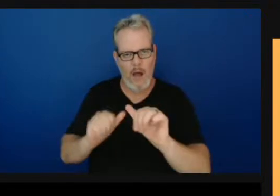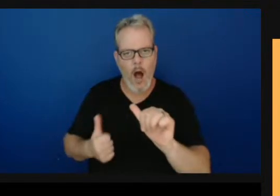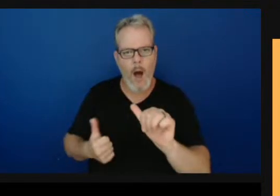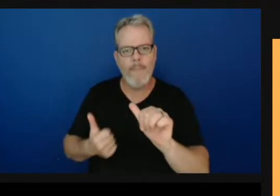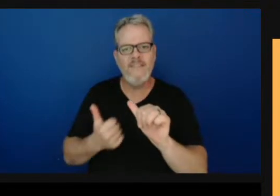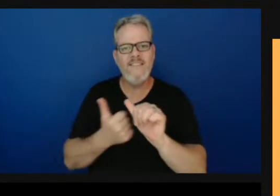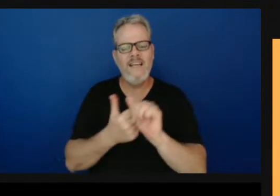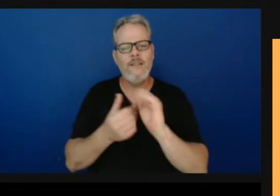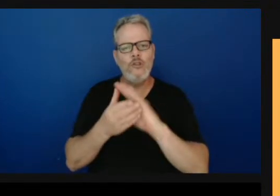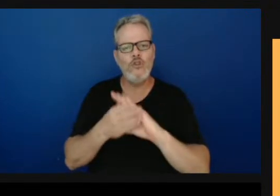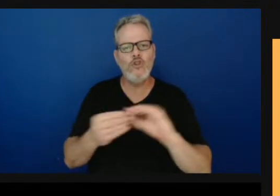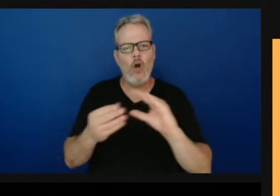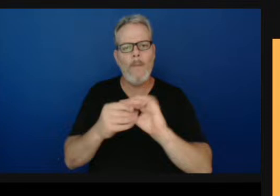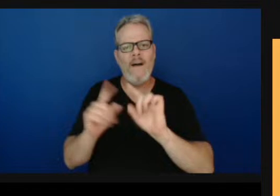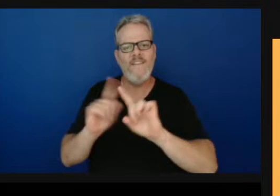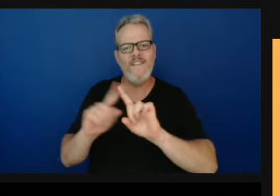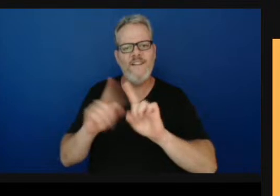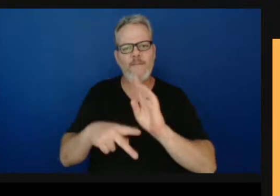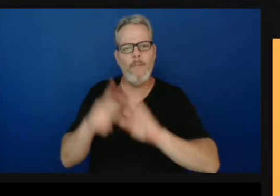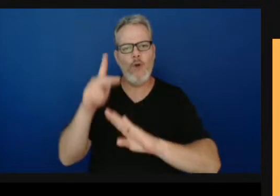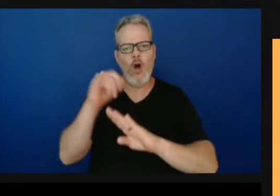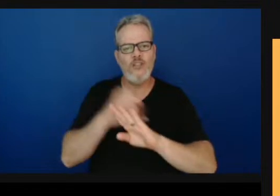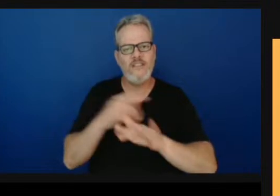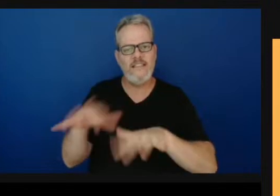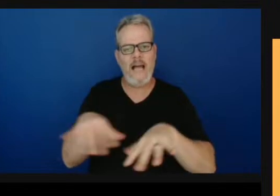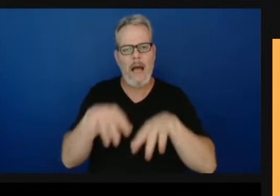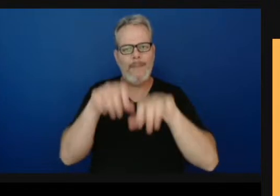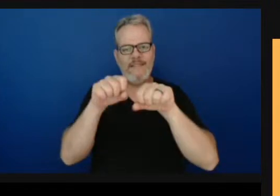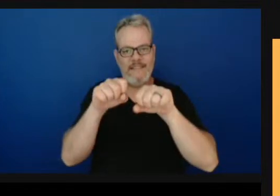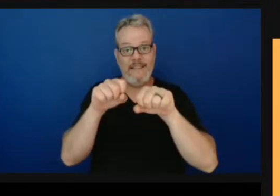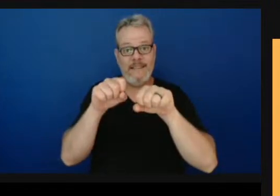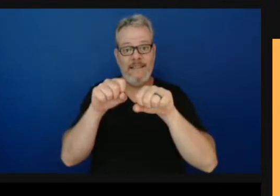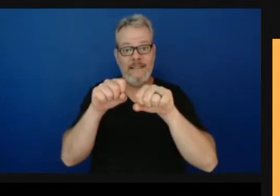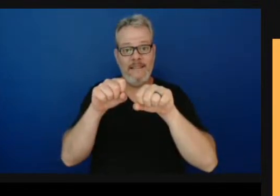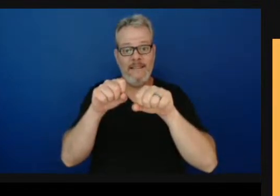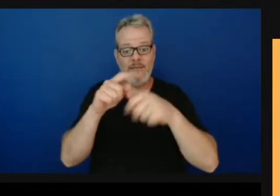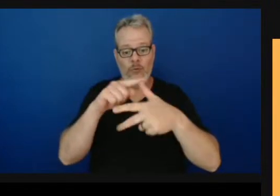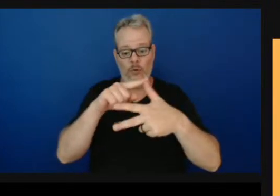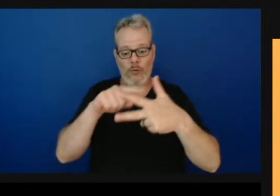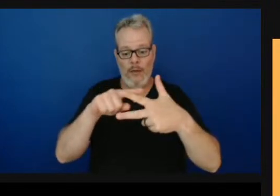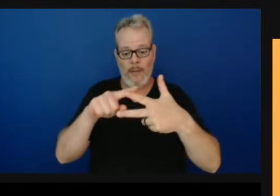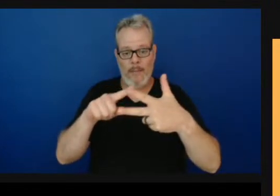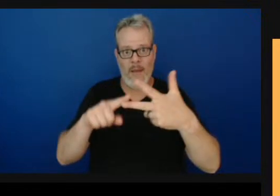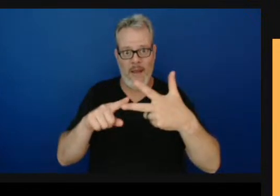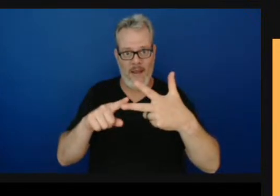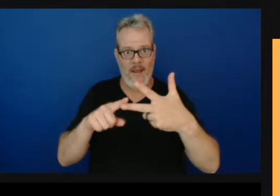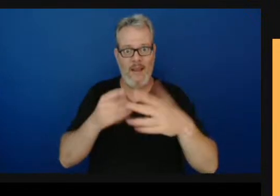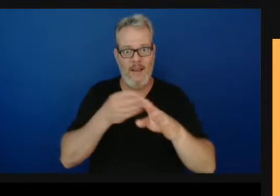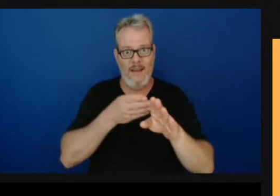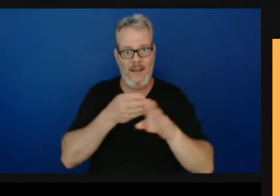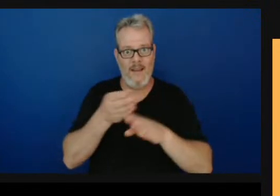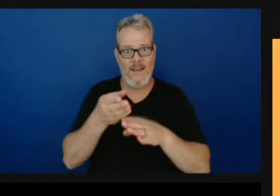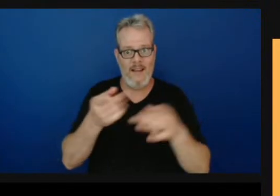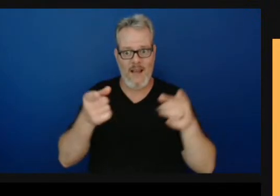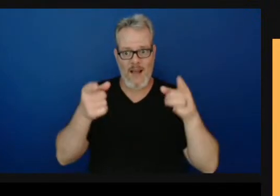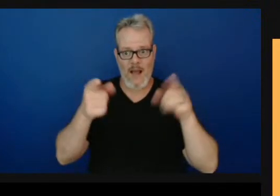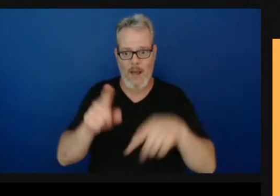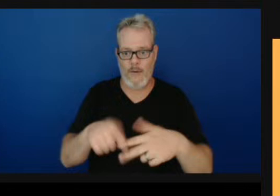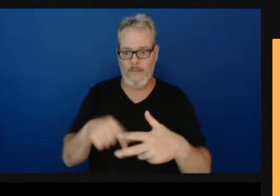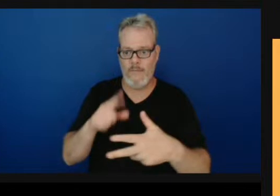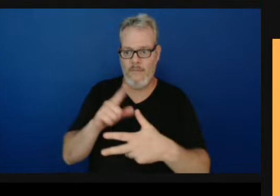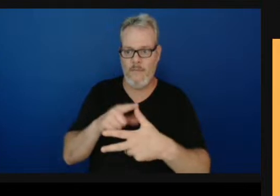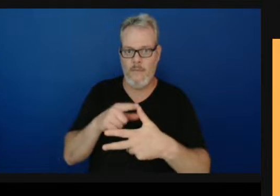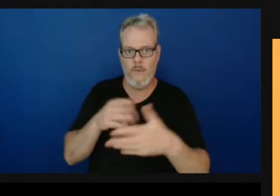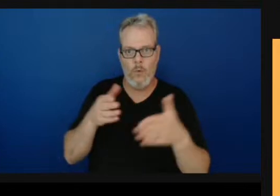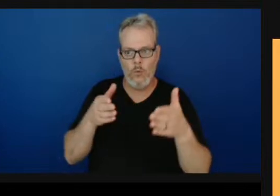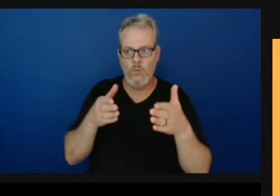the different projects that are taking place. Because there's three main projects right now down there. There's the roads,